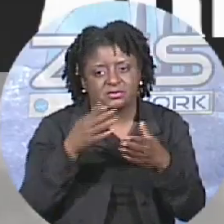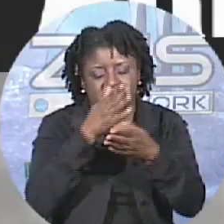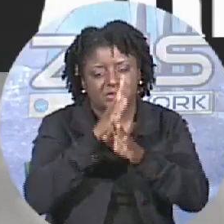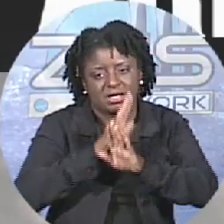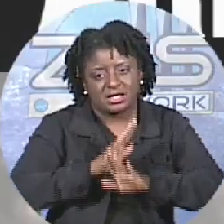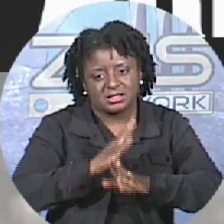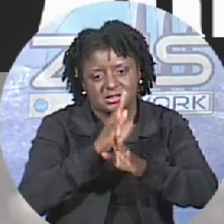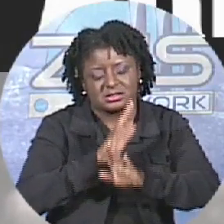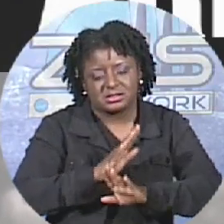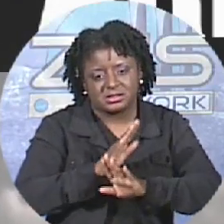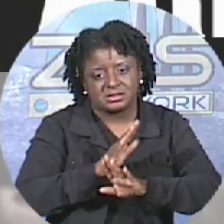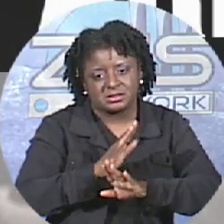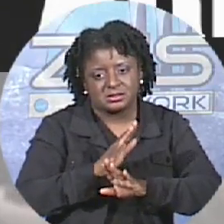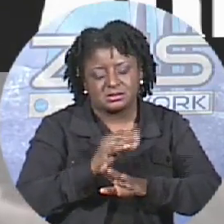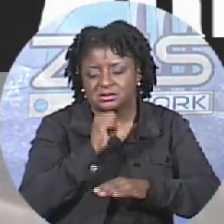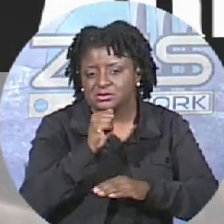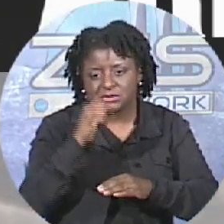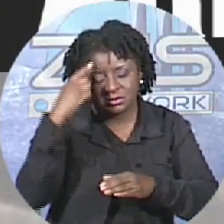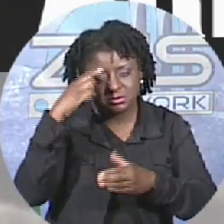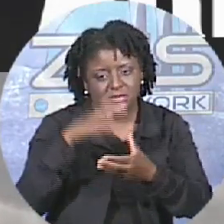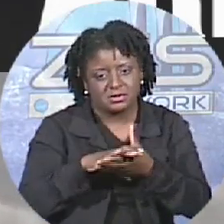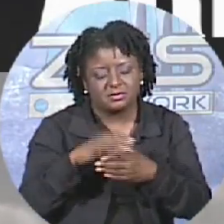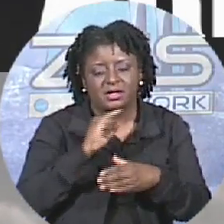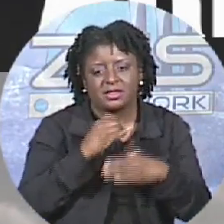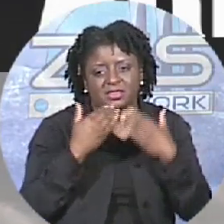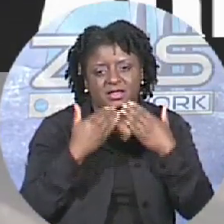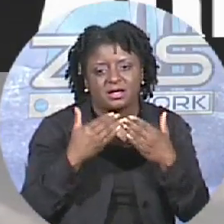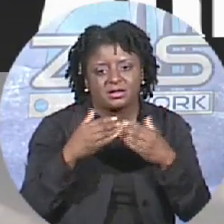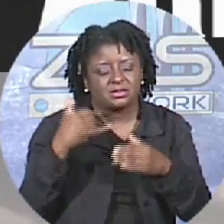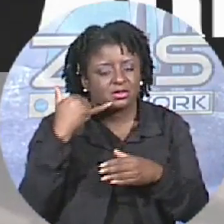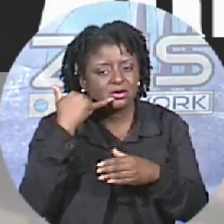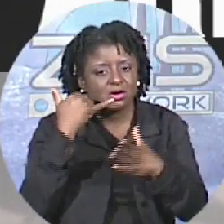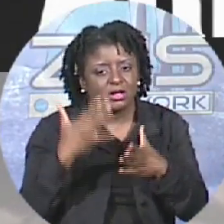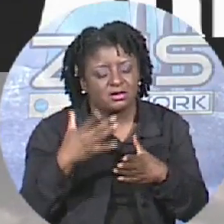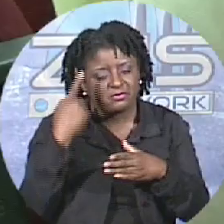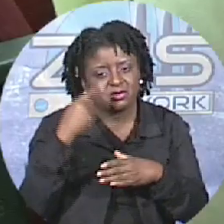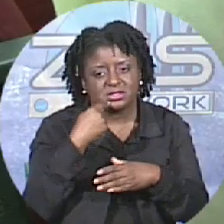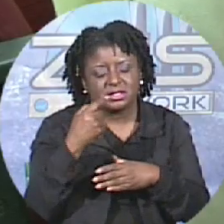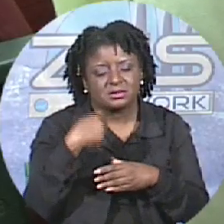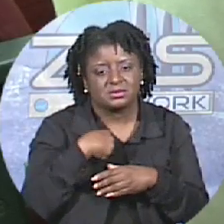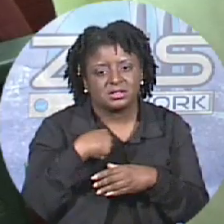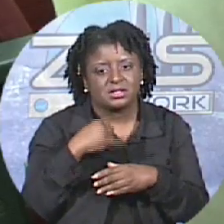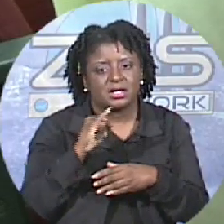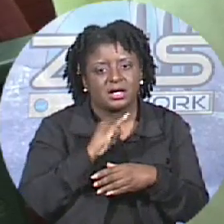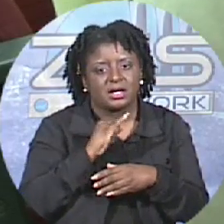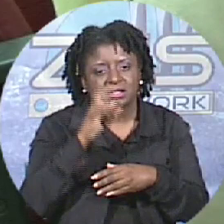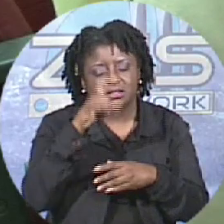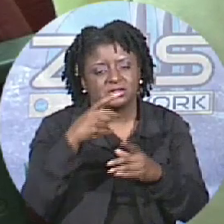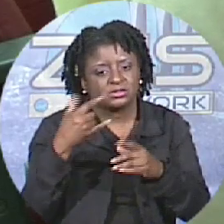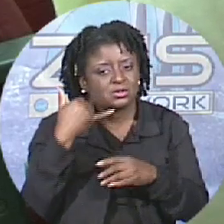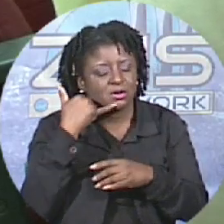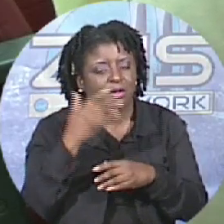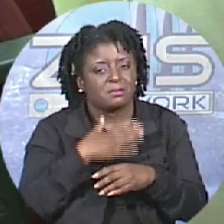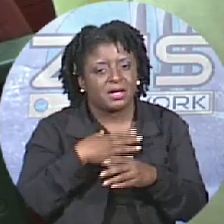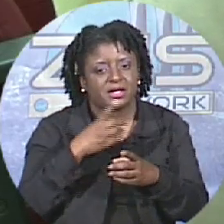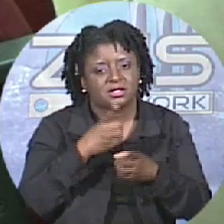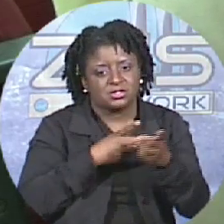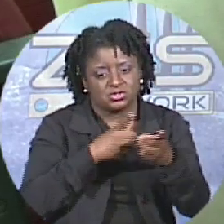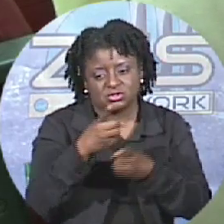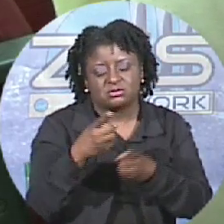disbelief. And I thanked the caller for informing me, and I immediately called my director to ask if there was any truth